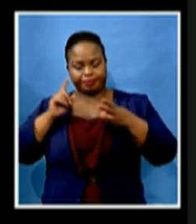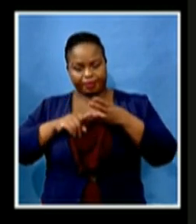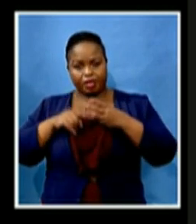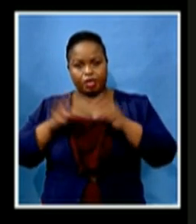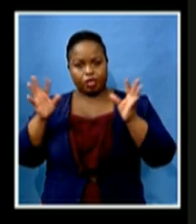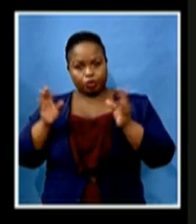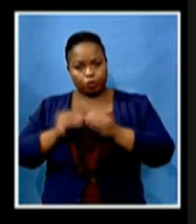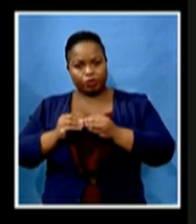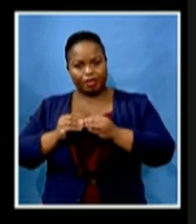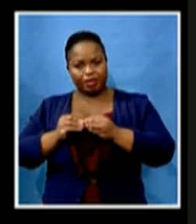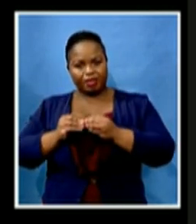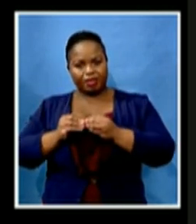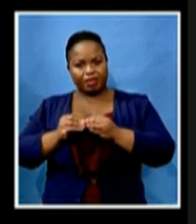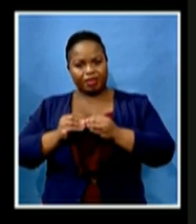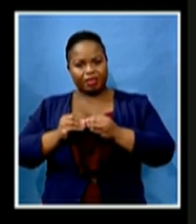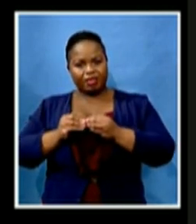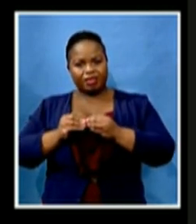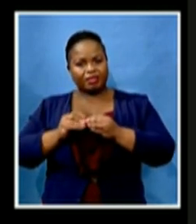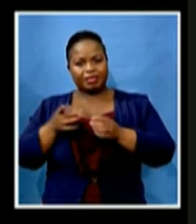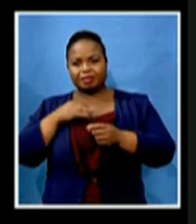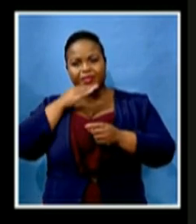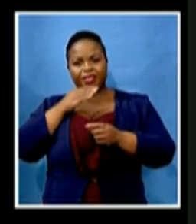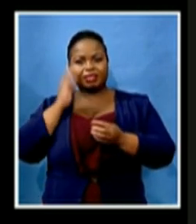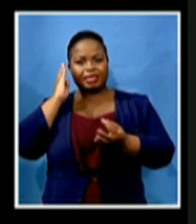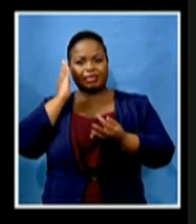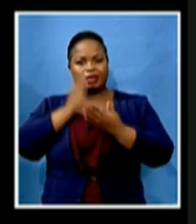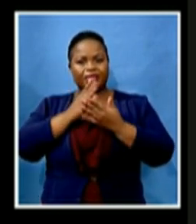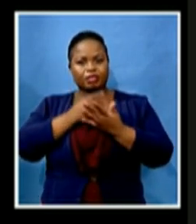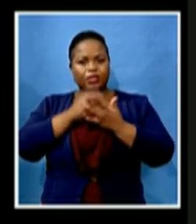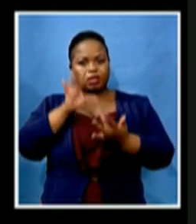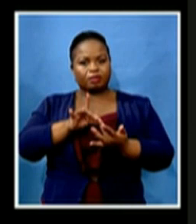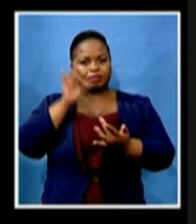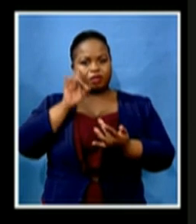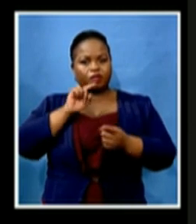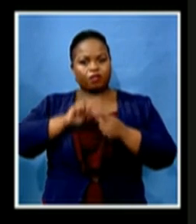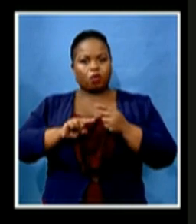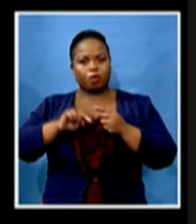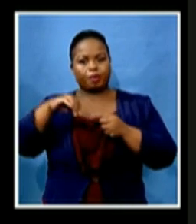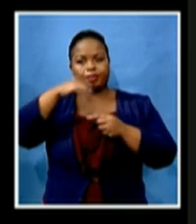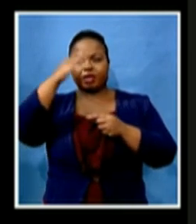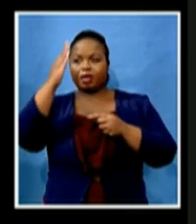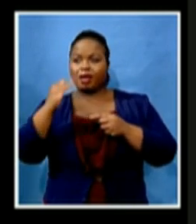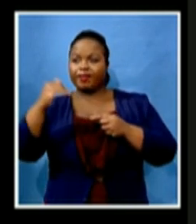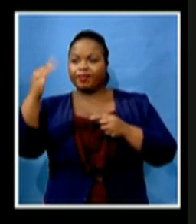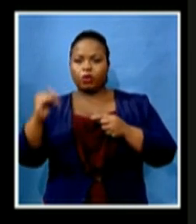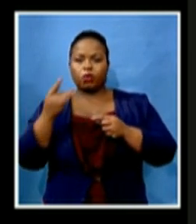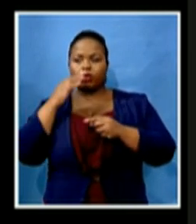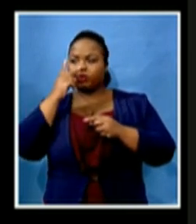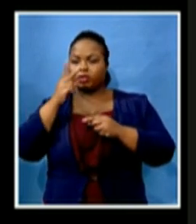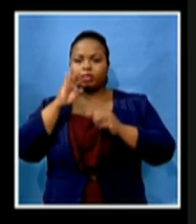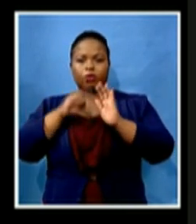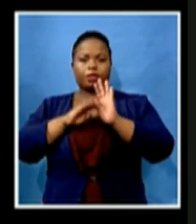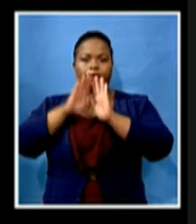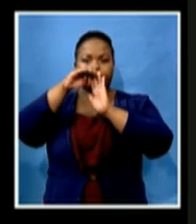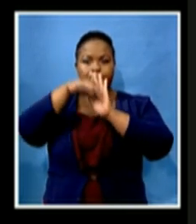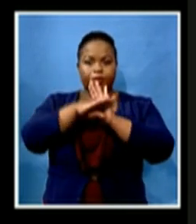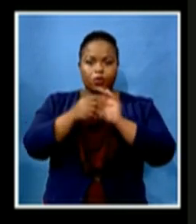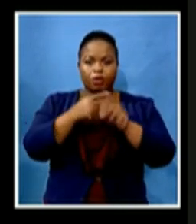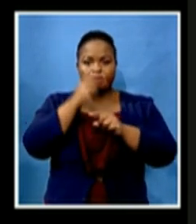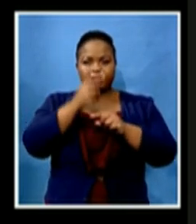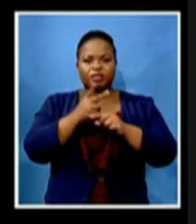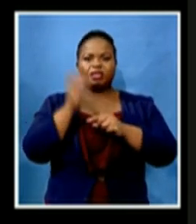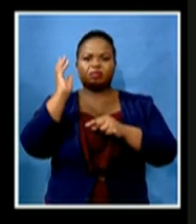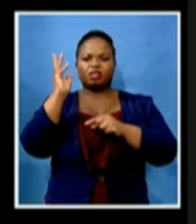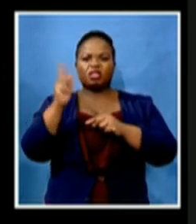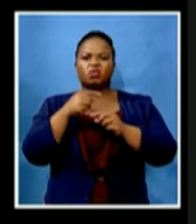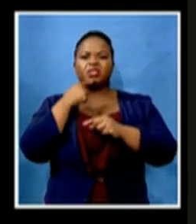something that you can pick off of the curve. The peak, as you will have noticed, occurs at about 1 million cases, but that's active cases at